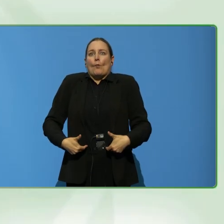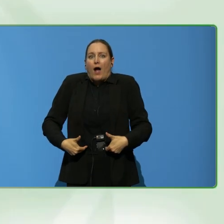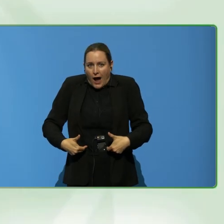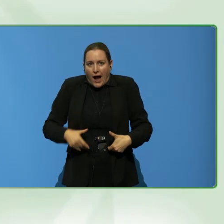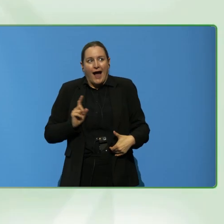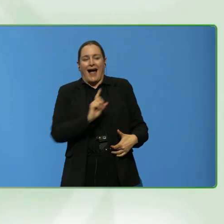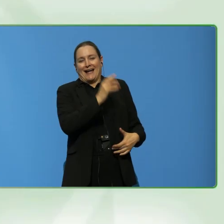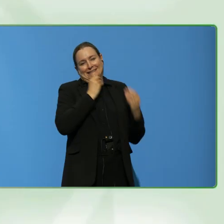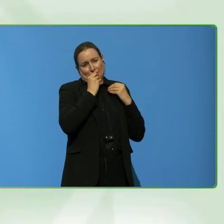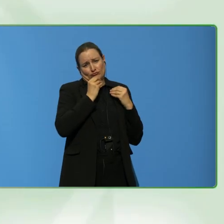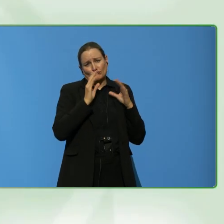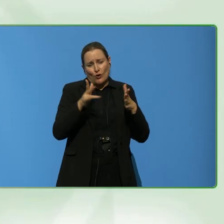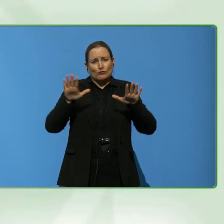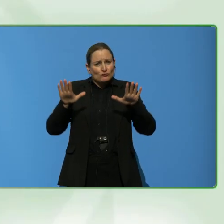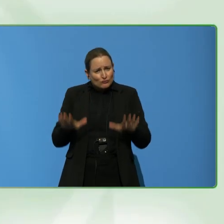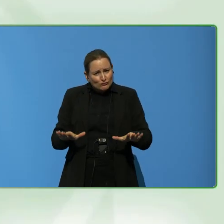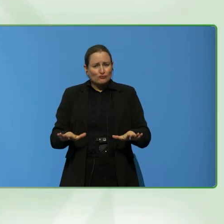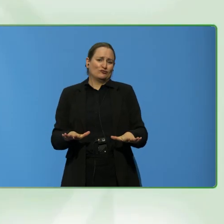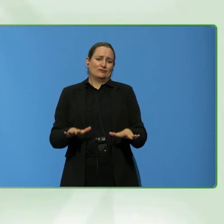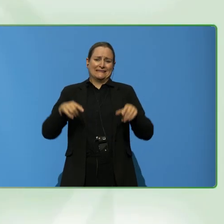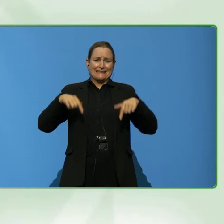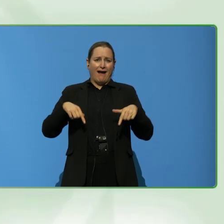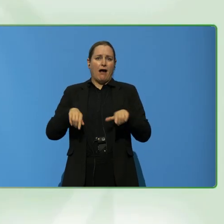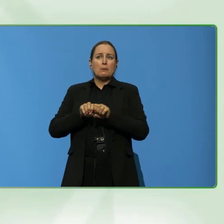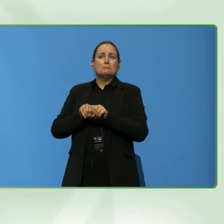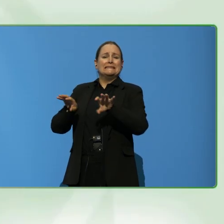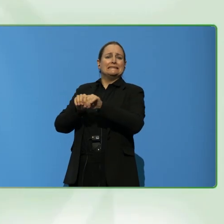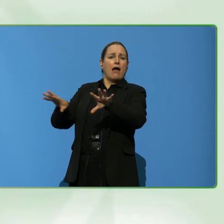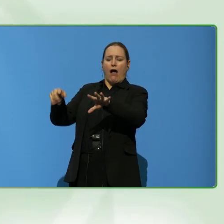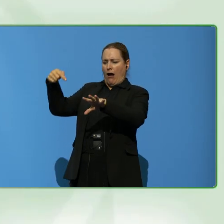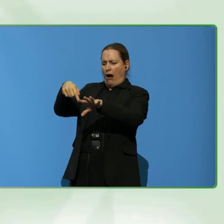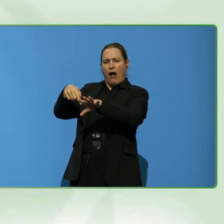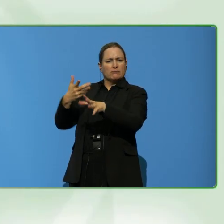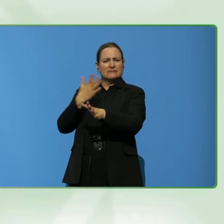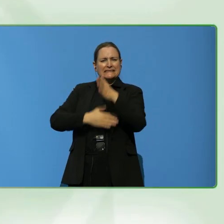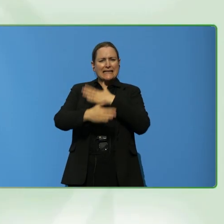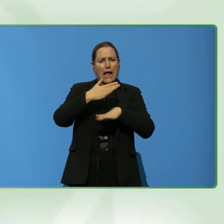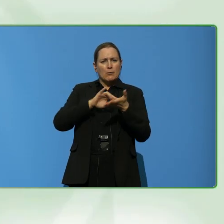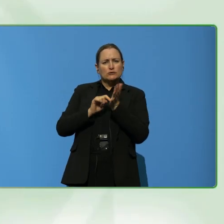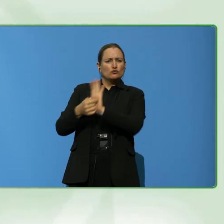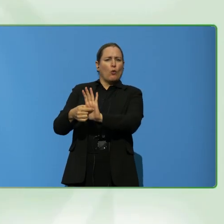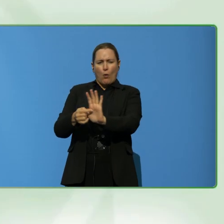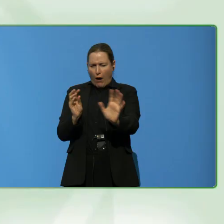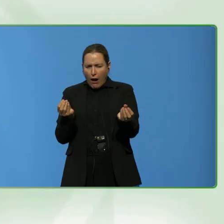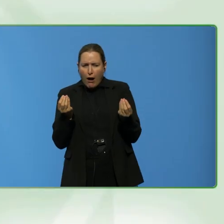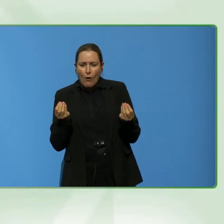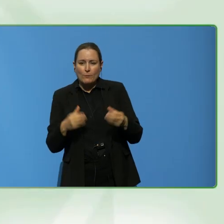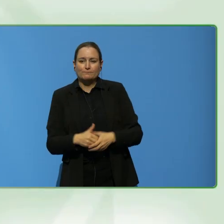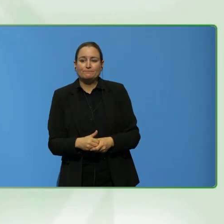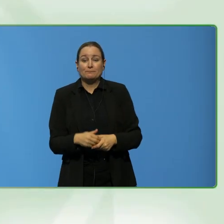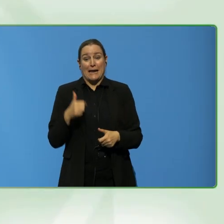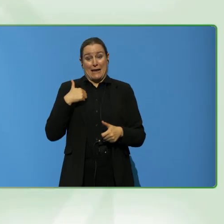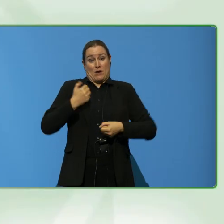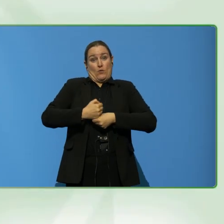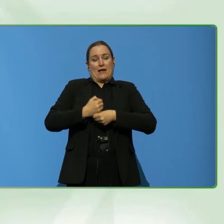Do Mainstream Audiences Engage with Disability? My name is Robin Weiss, the Director of International Affairs at the Zero